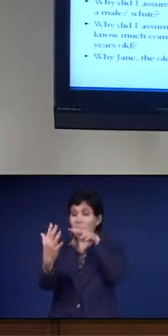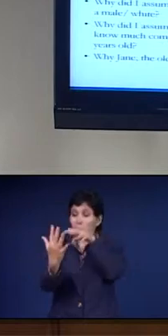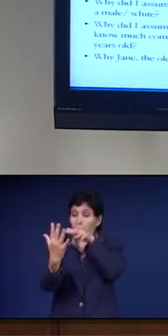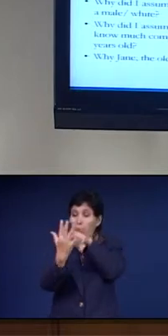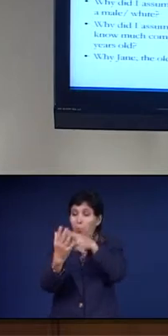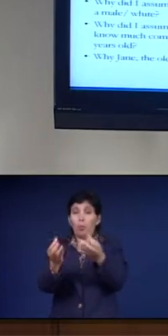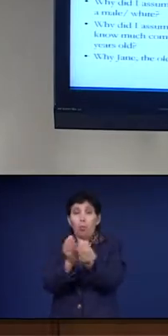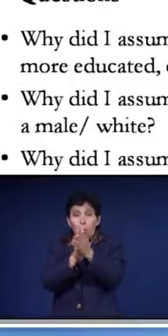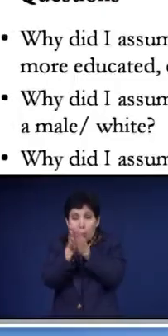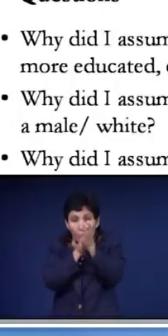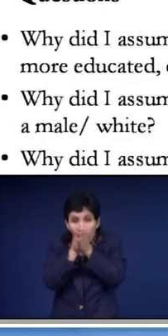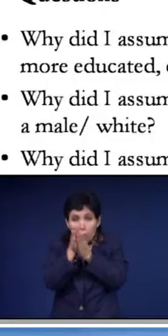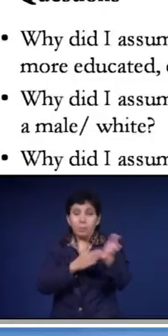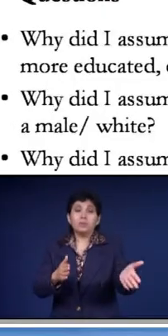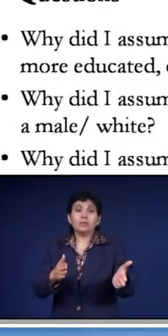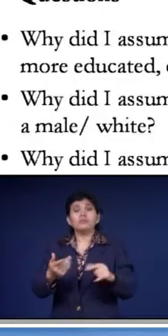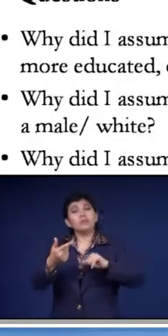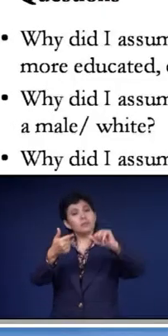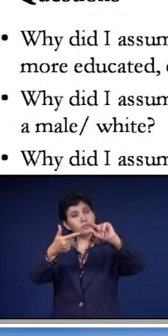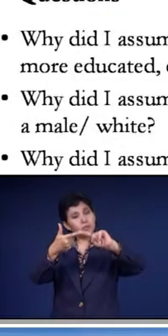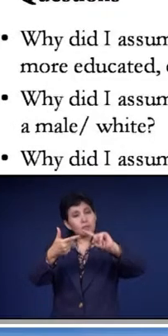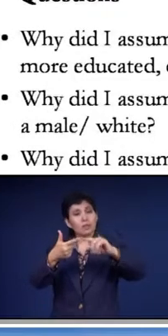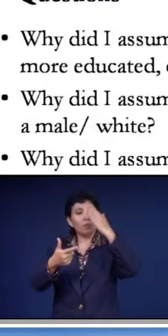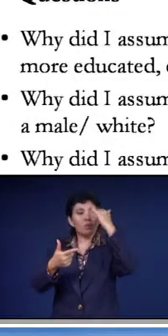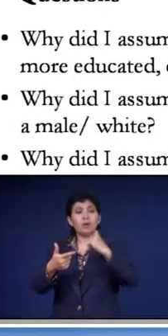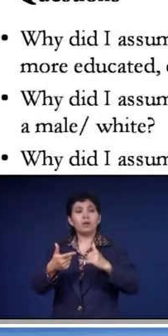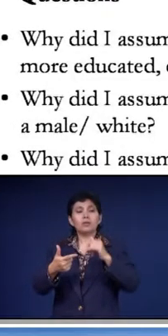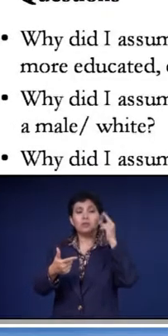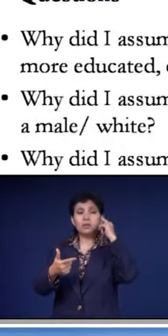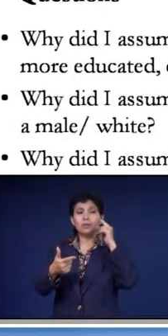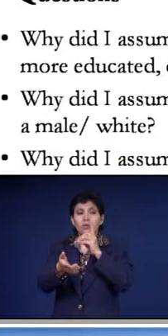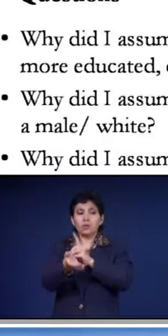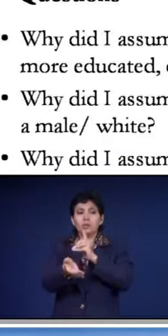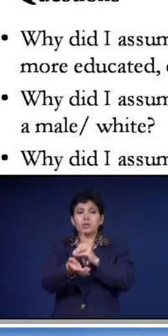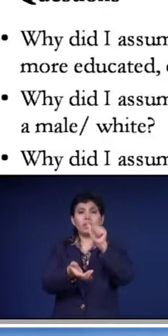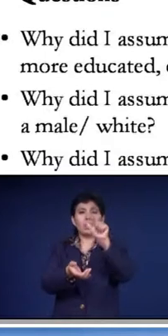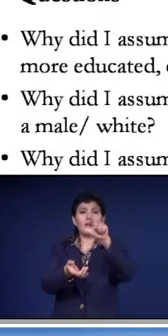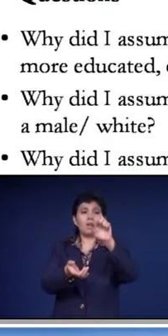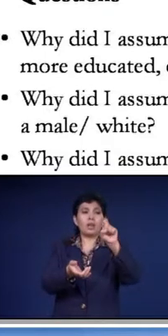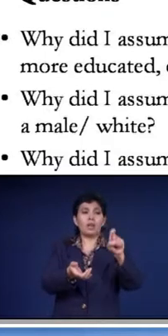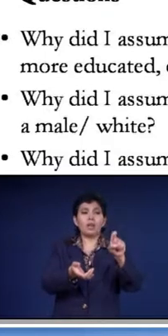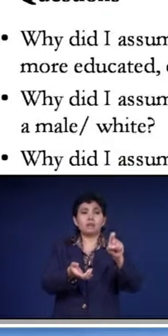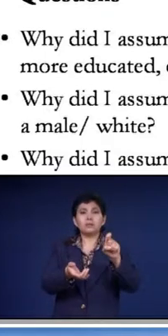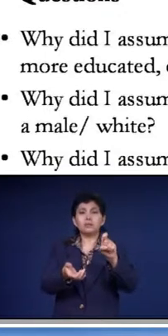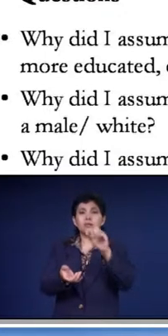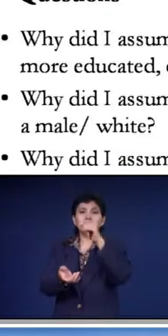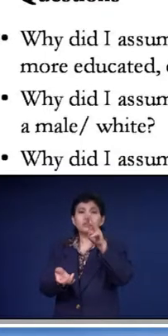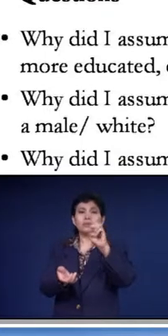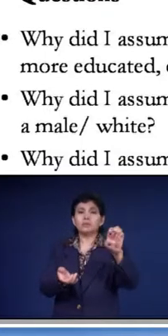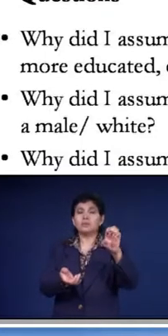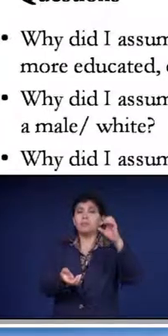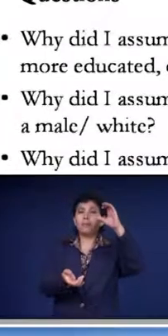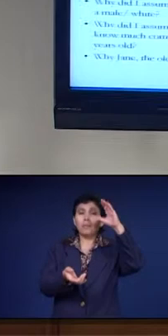it always the case? The second one, why did I assume that Dr. Alex James would be a male and he must be